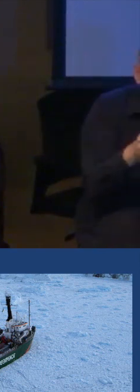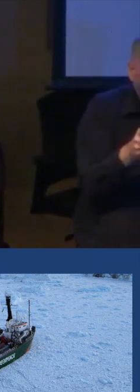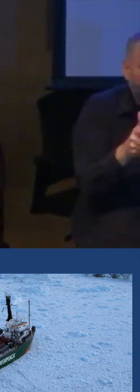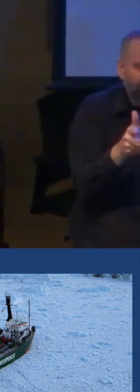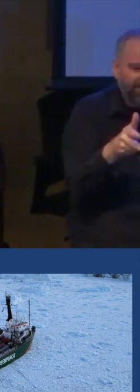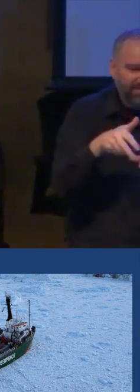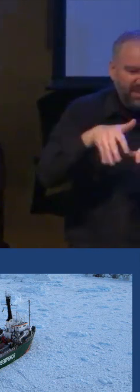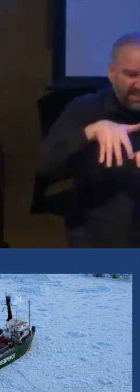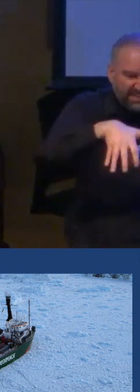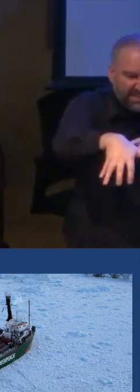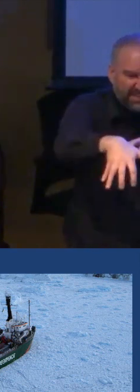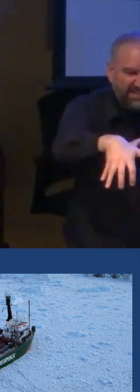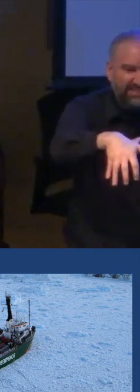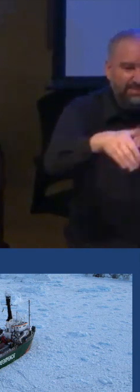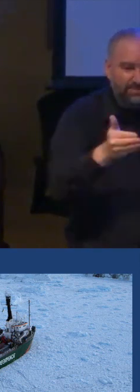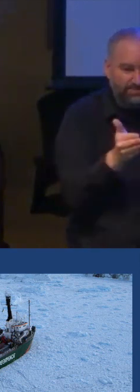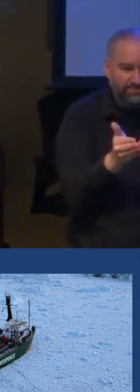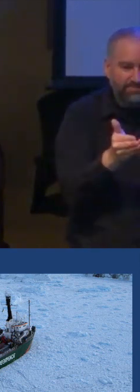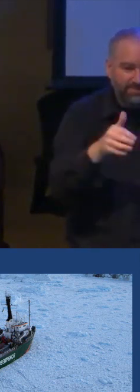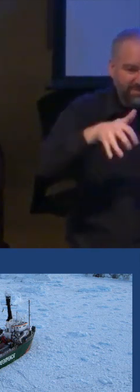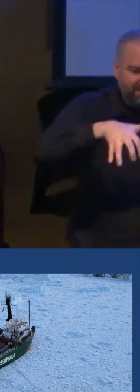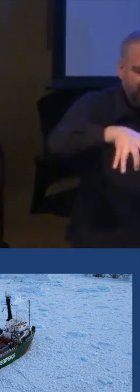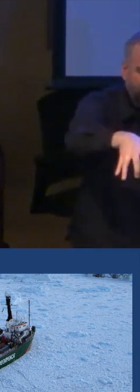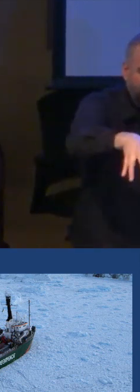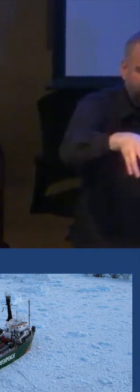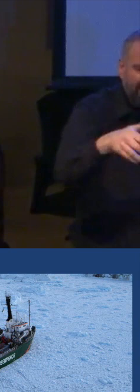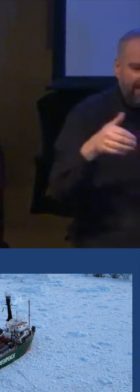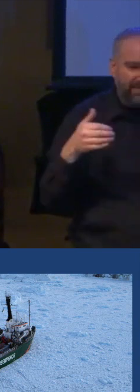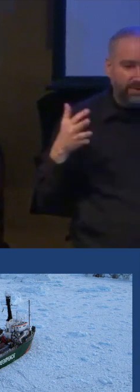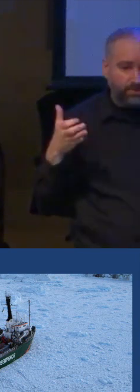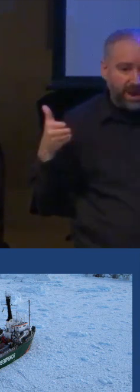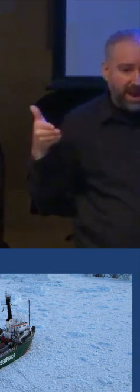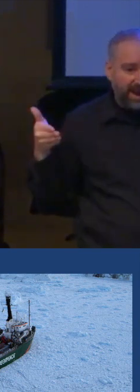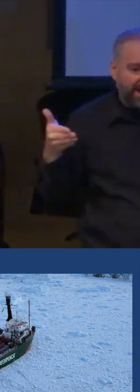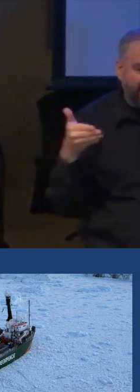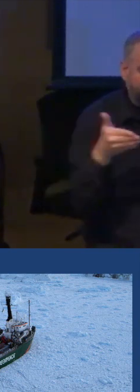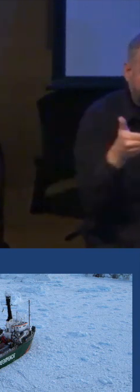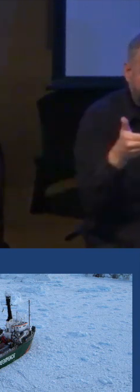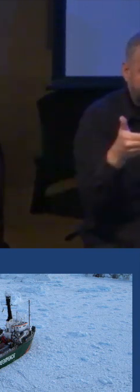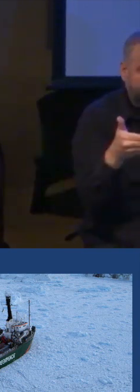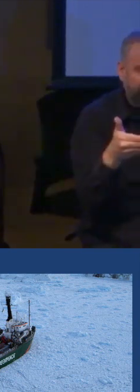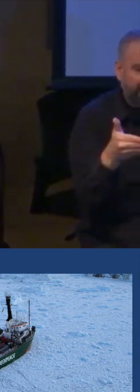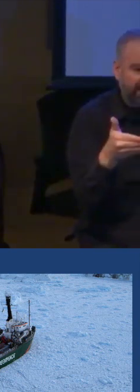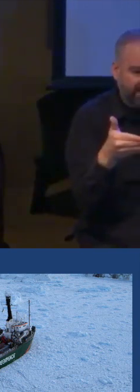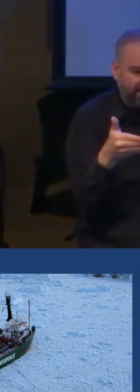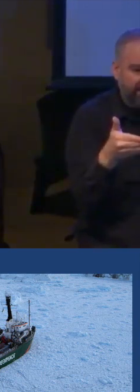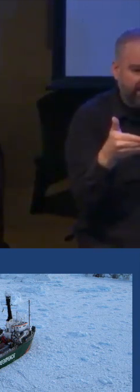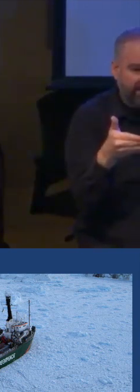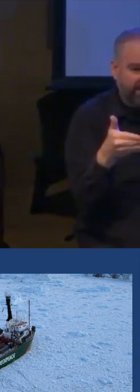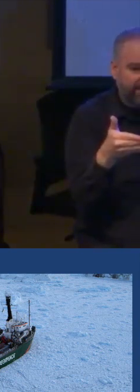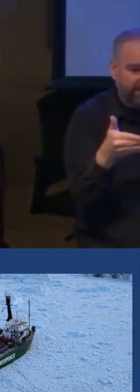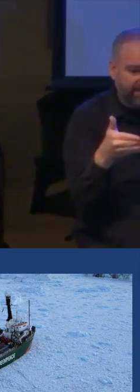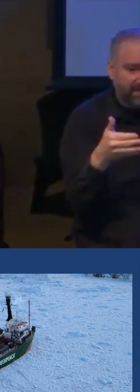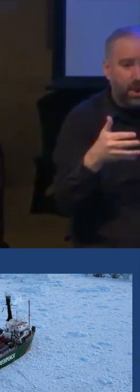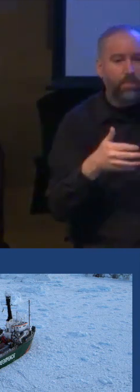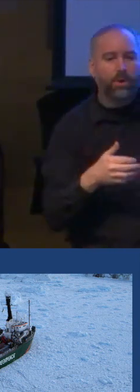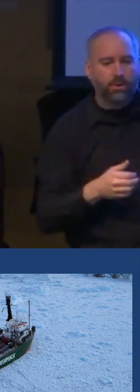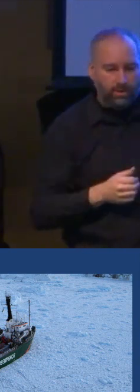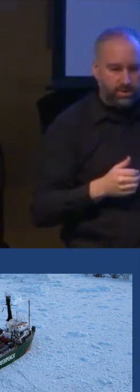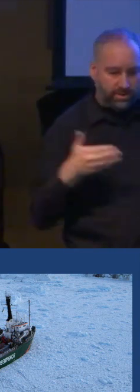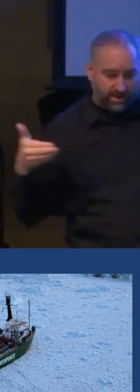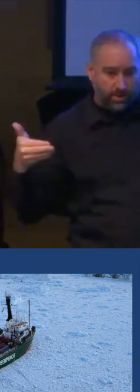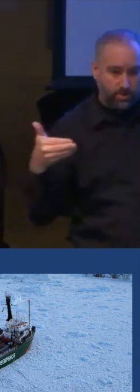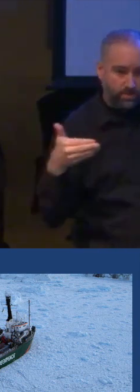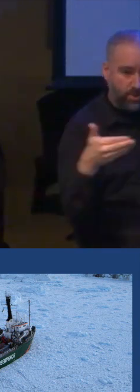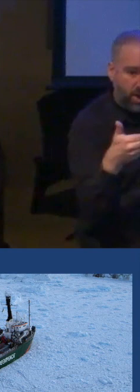really trying to get the measurements as close to the glacier as we could, because at this point we're trying to understand how much melting is